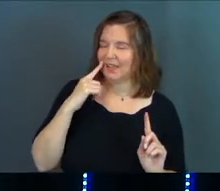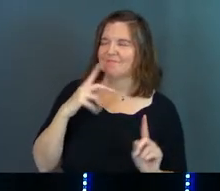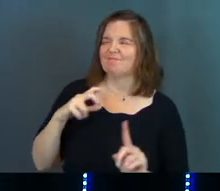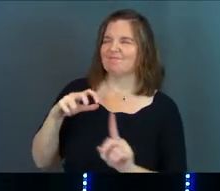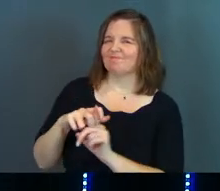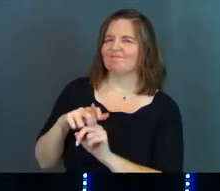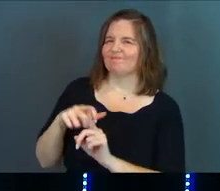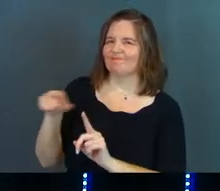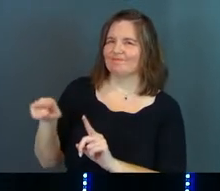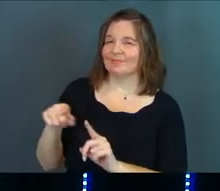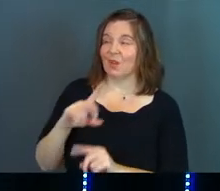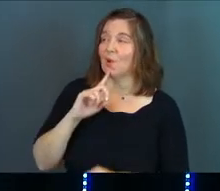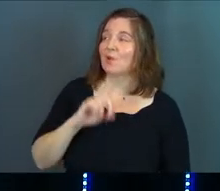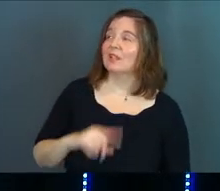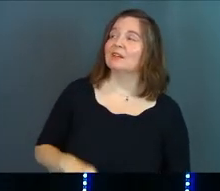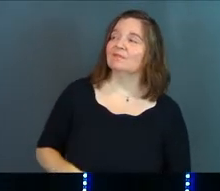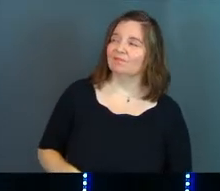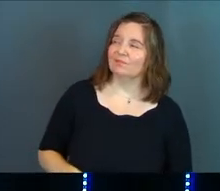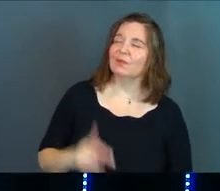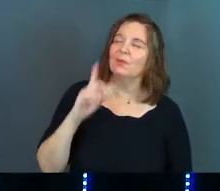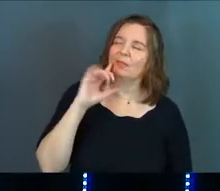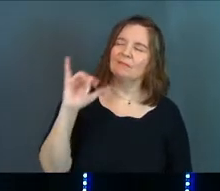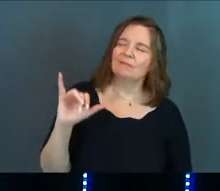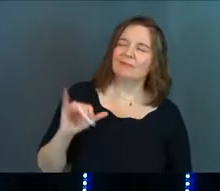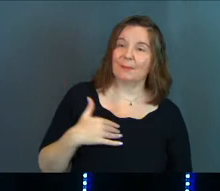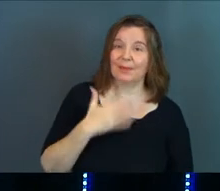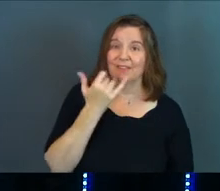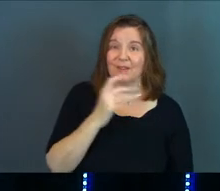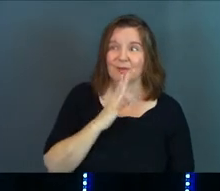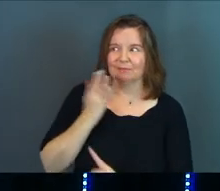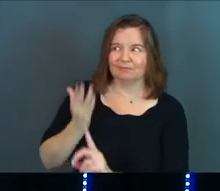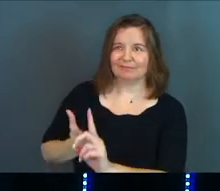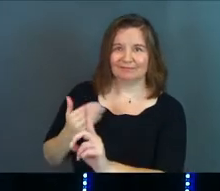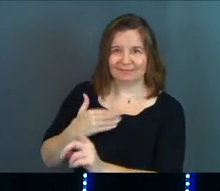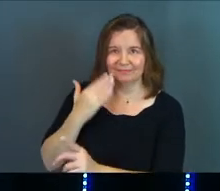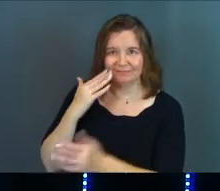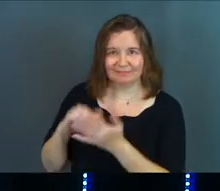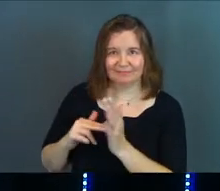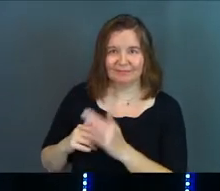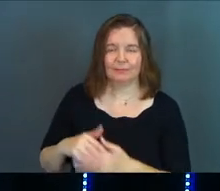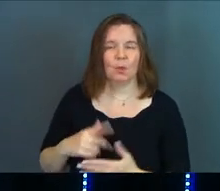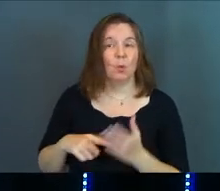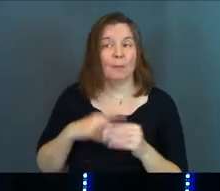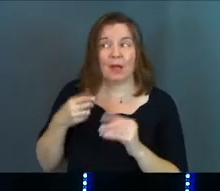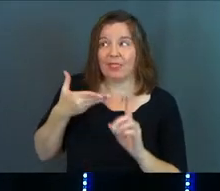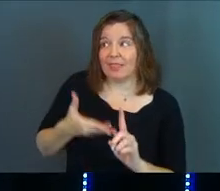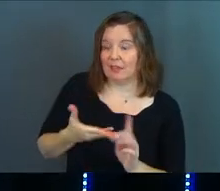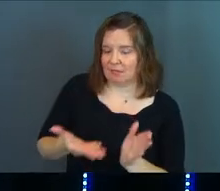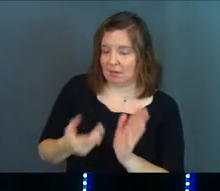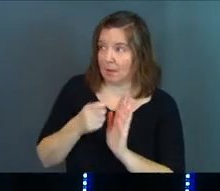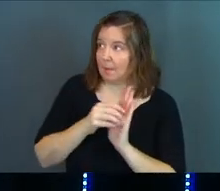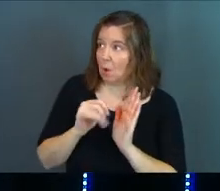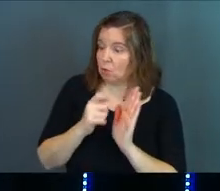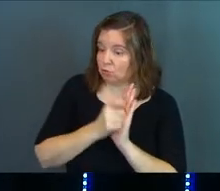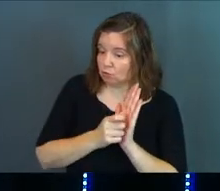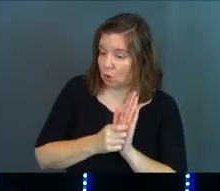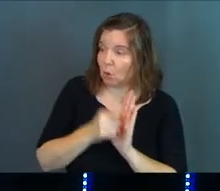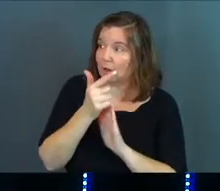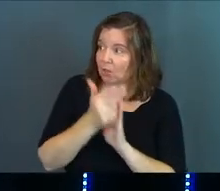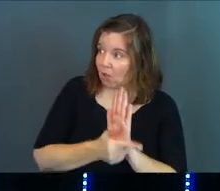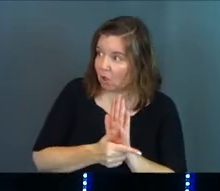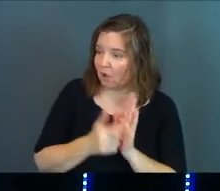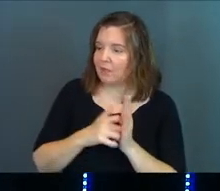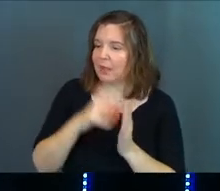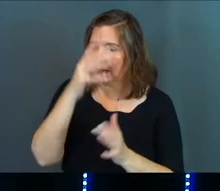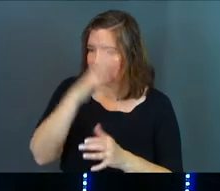got Jesus. Like, oh, really? You think so? And they forget who they're talking to, you know what I'm saying? It's like, what about this? Moses wrote, which he did in the